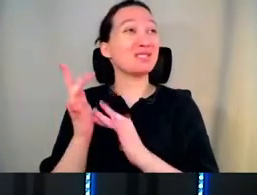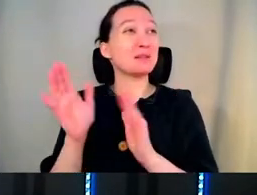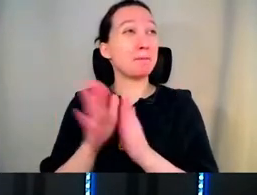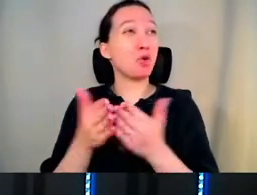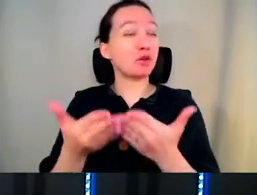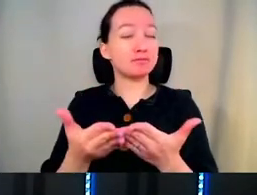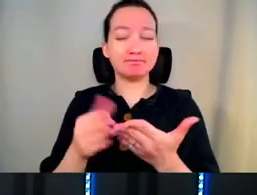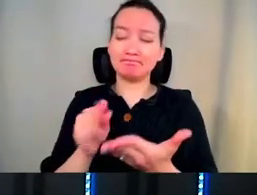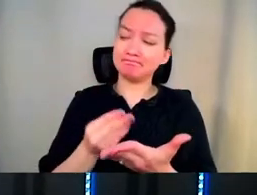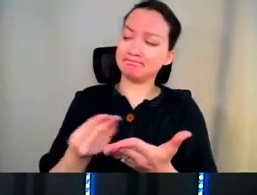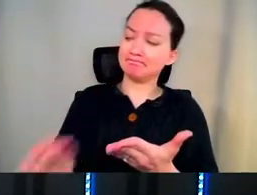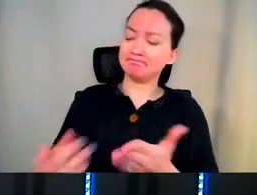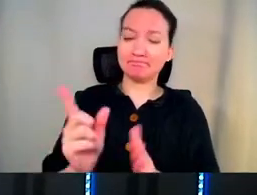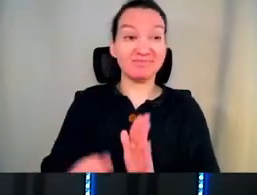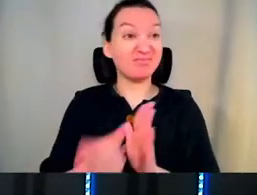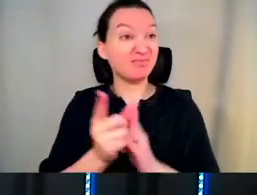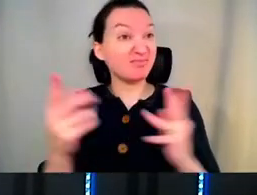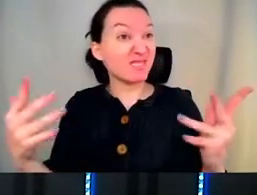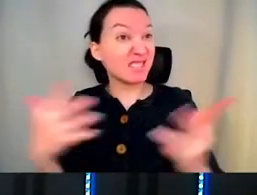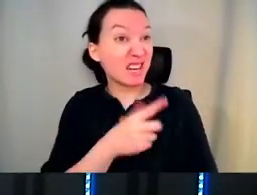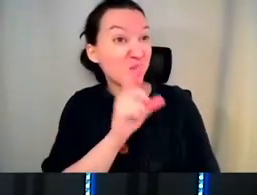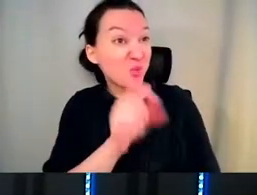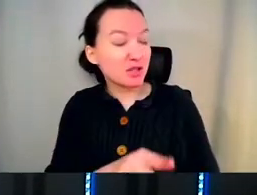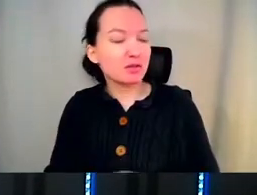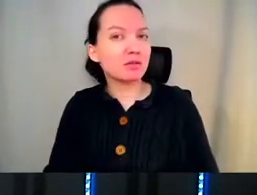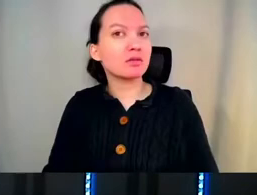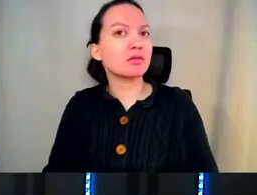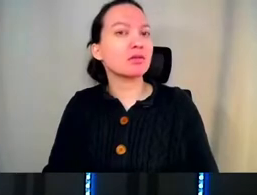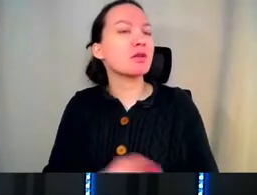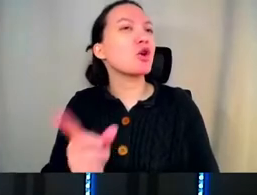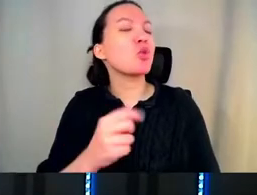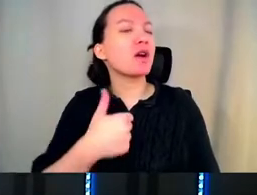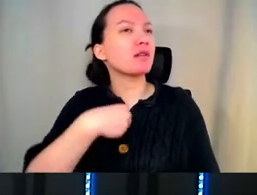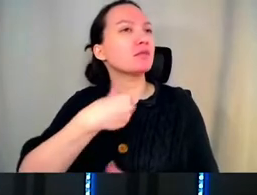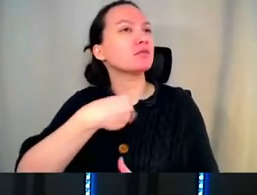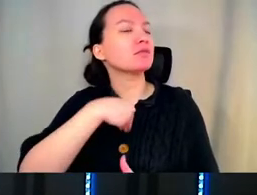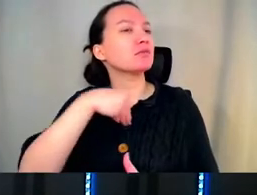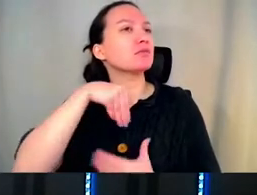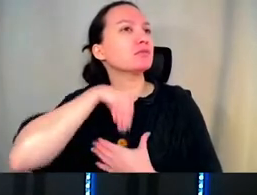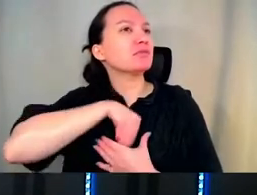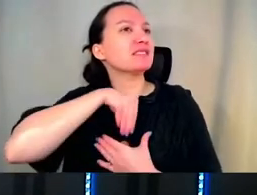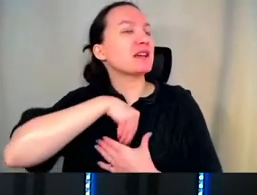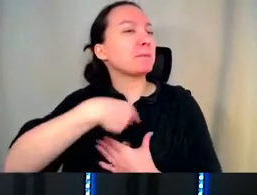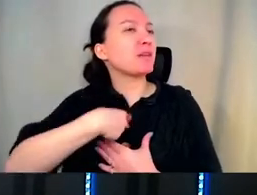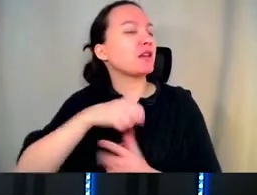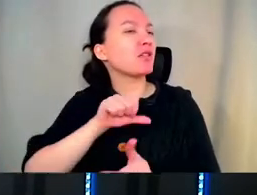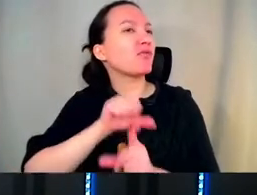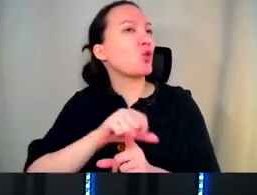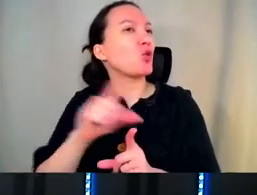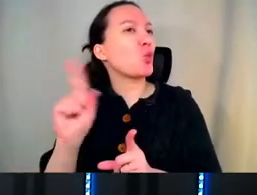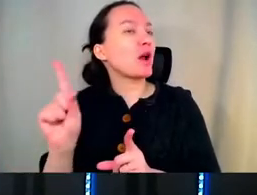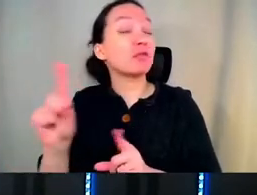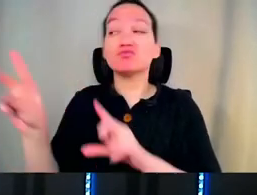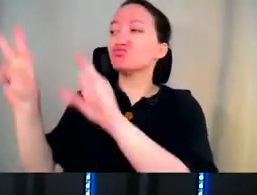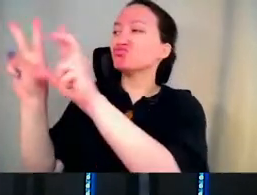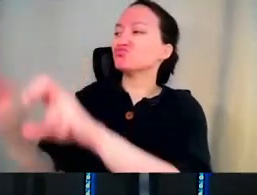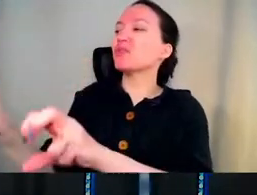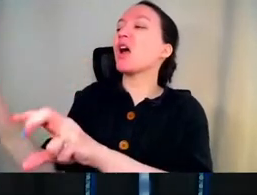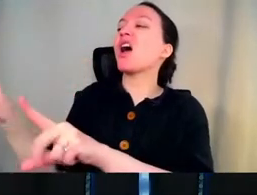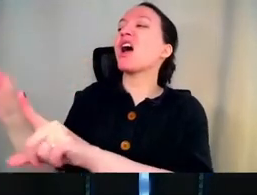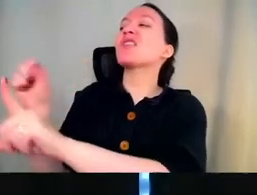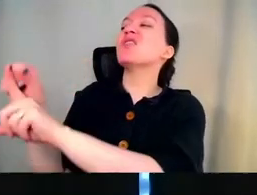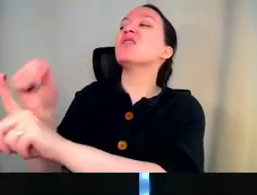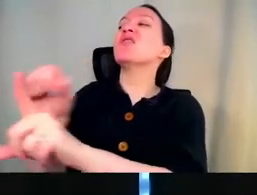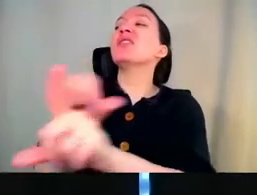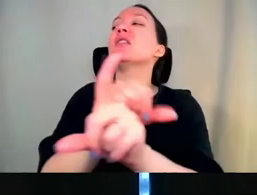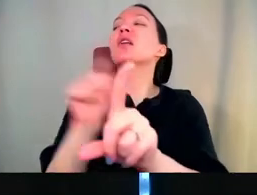We're going to ask the really scary question, okay, where's their foolishness in me? It's one thing to look at other people and go, okay, yeah, there's foolishness and I